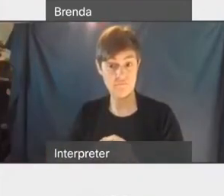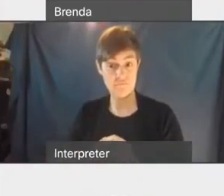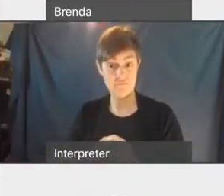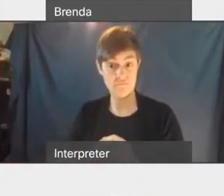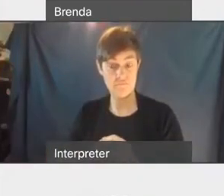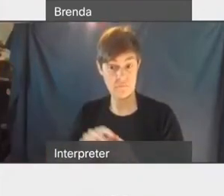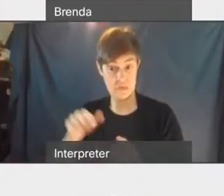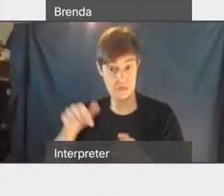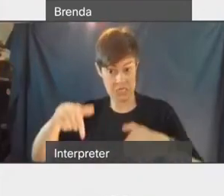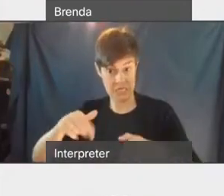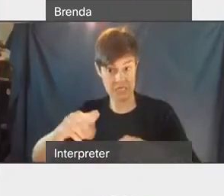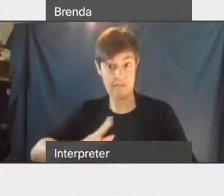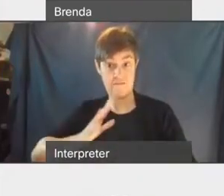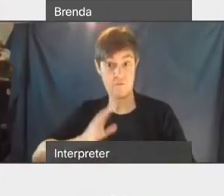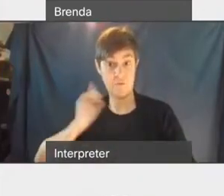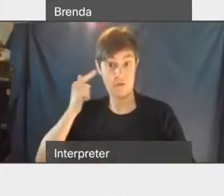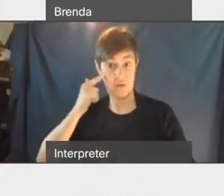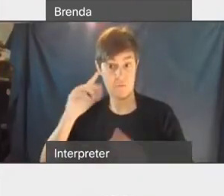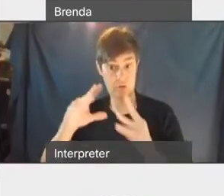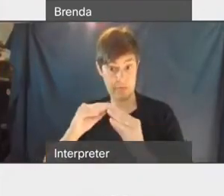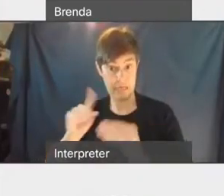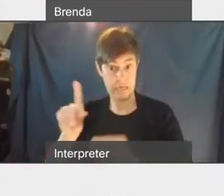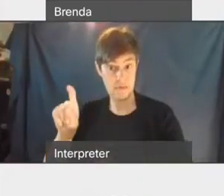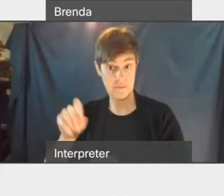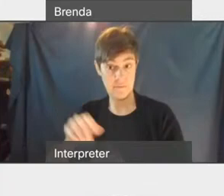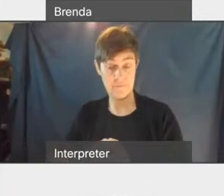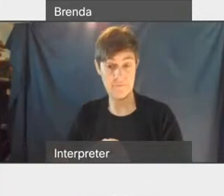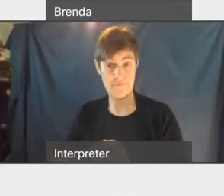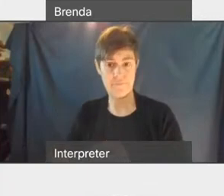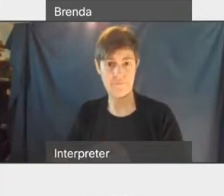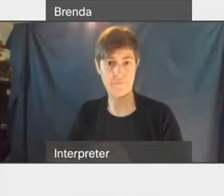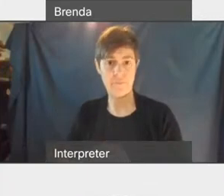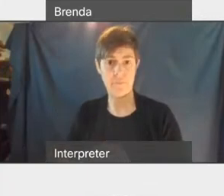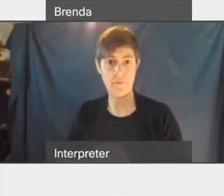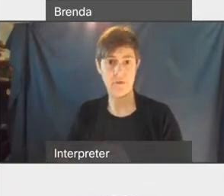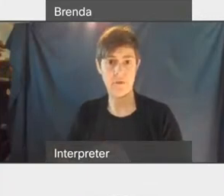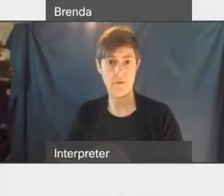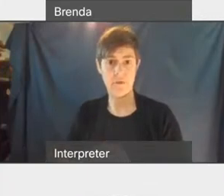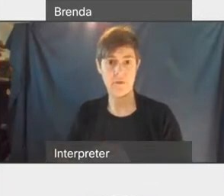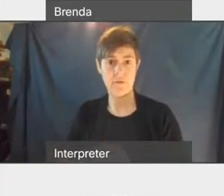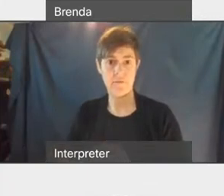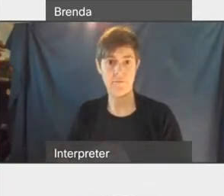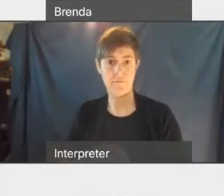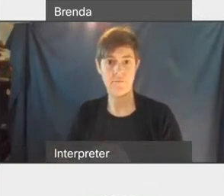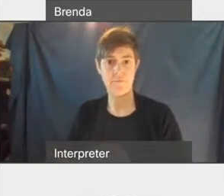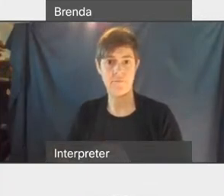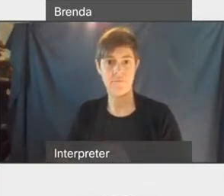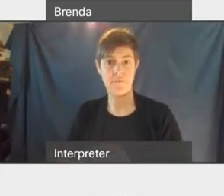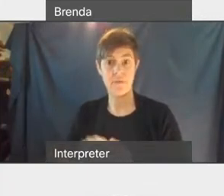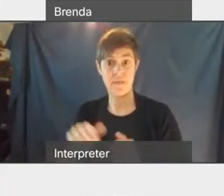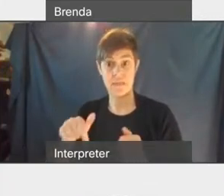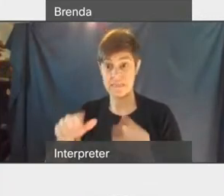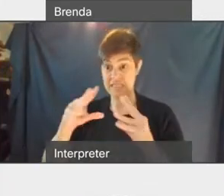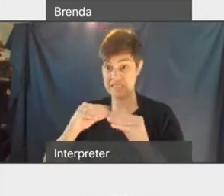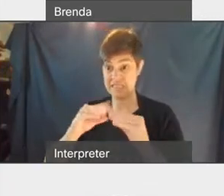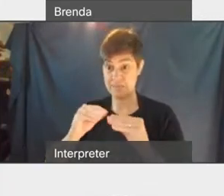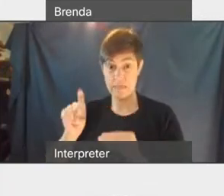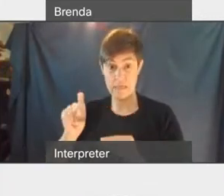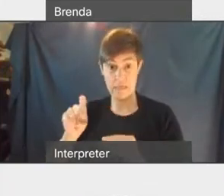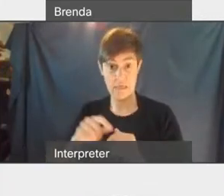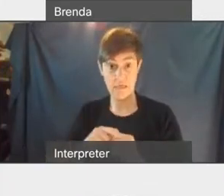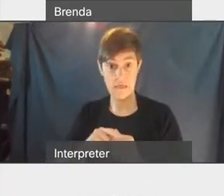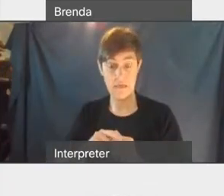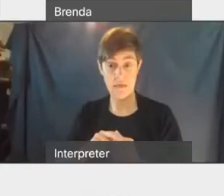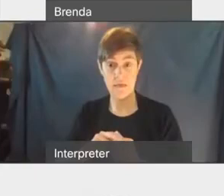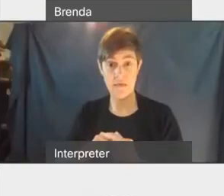Question, is this a formal governmental meeting? Sir, this is a listening. Is it a meeting, though? I live on Representative the of